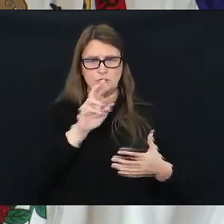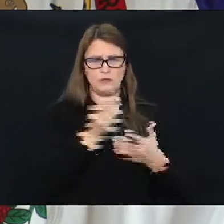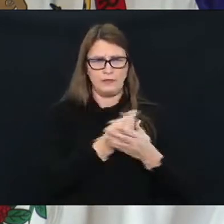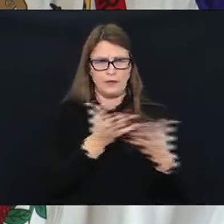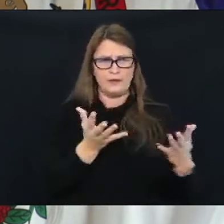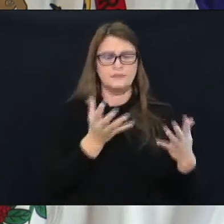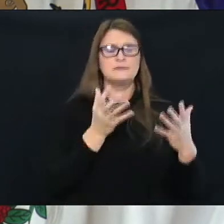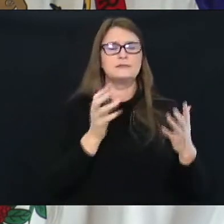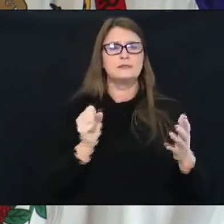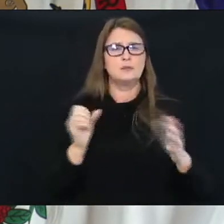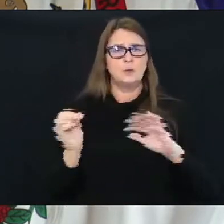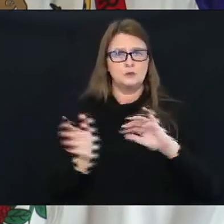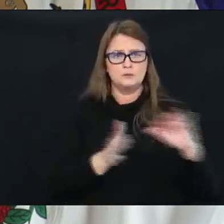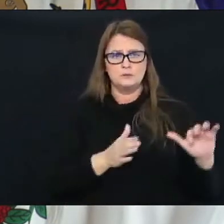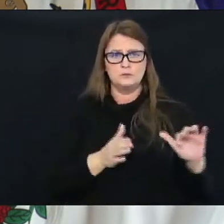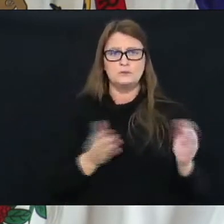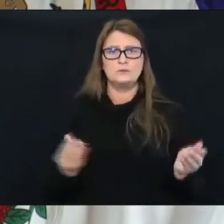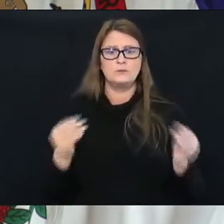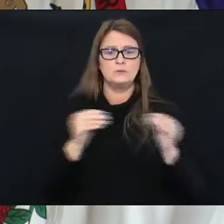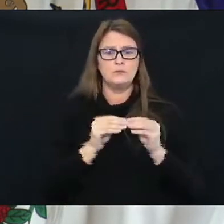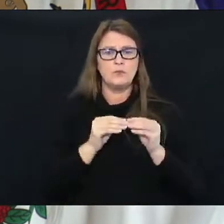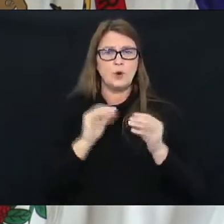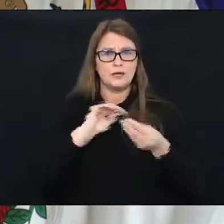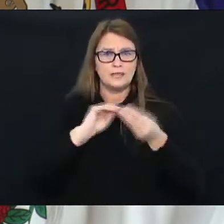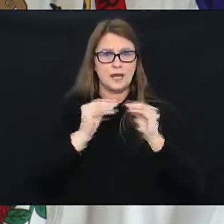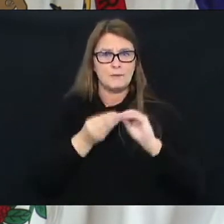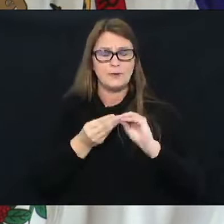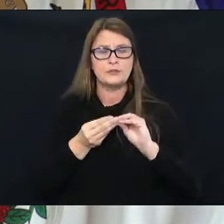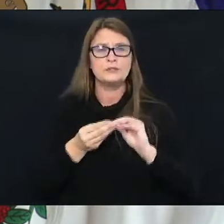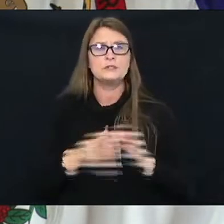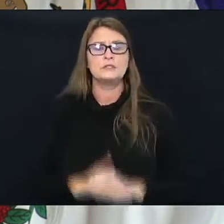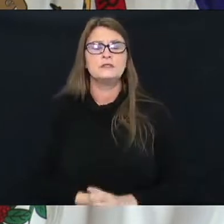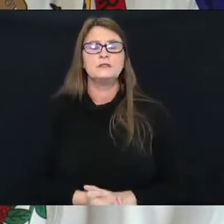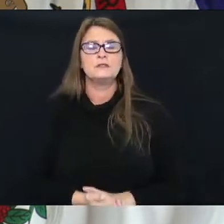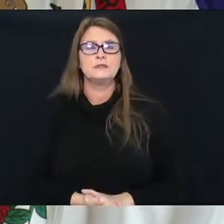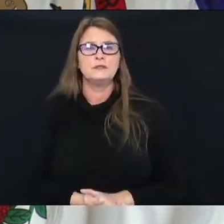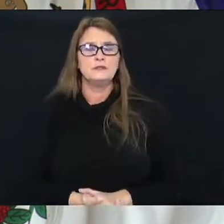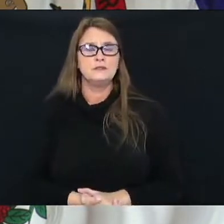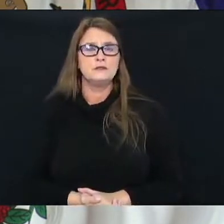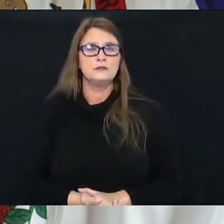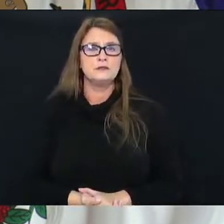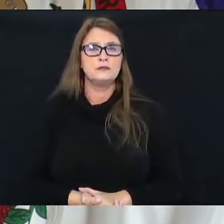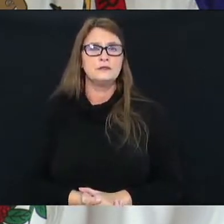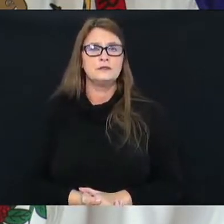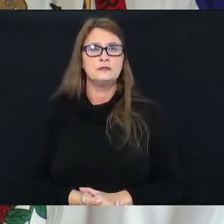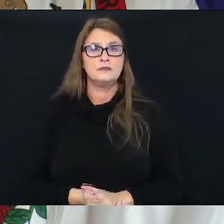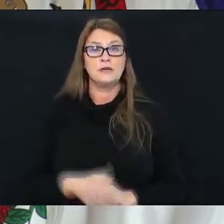Just some more, statistics or math and everything. We are at